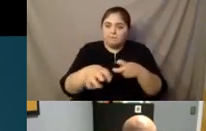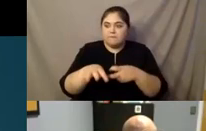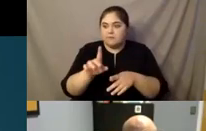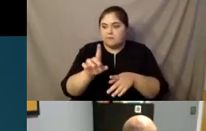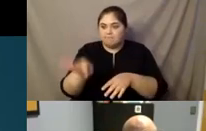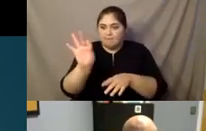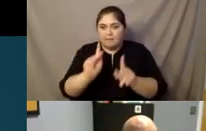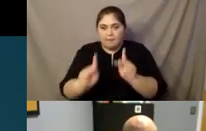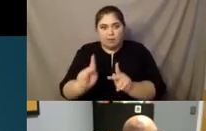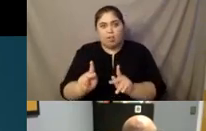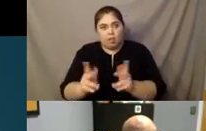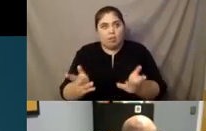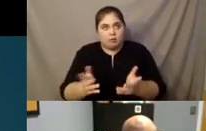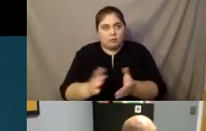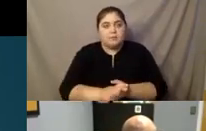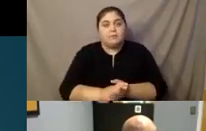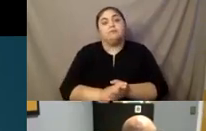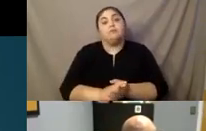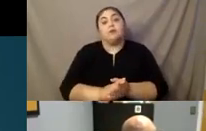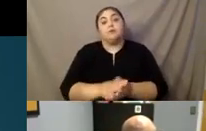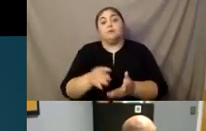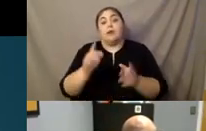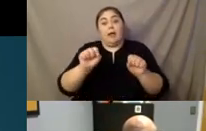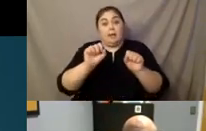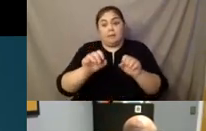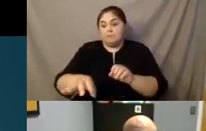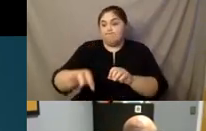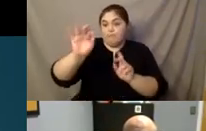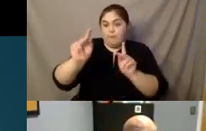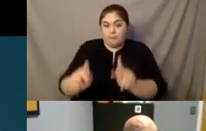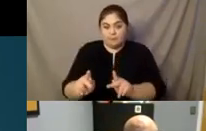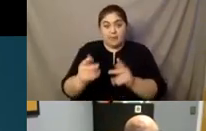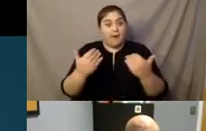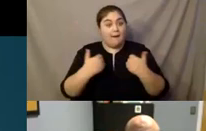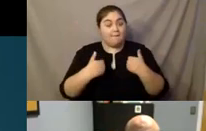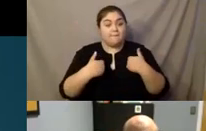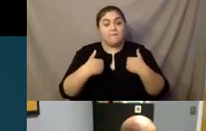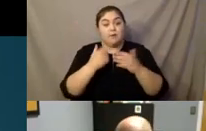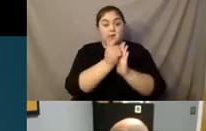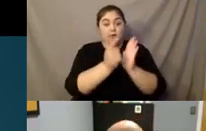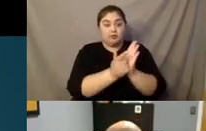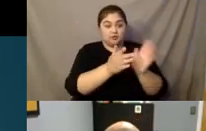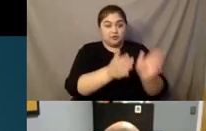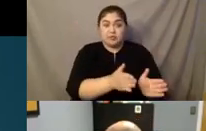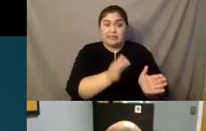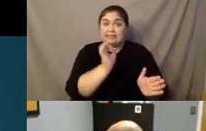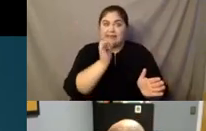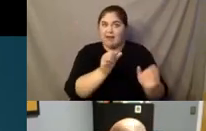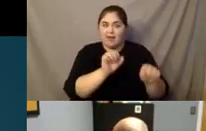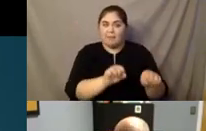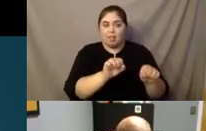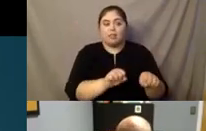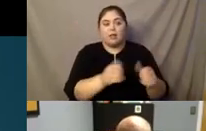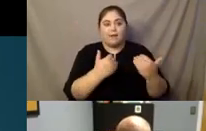difficult. Once we were able to get a hold of people, having the attorney wasn't necessarily able to have